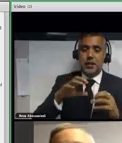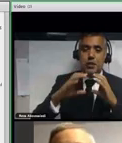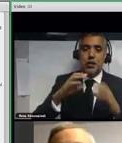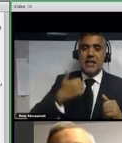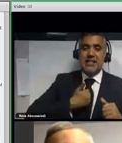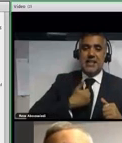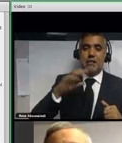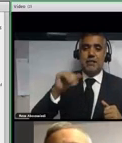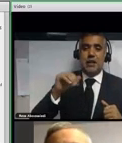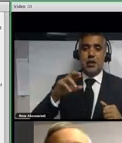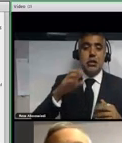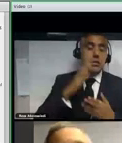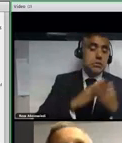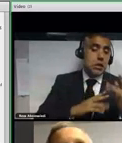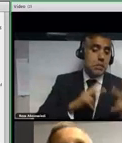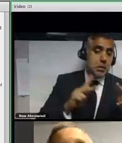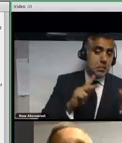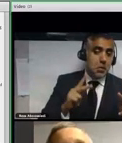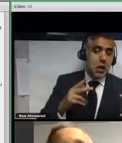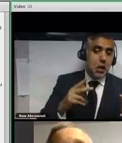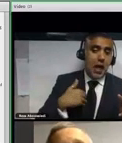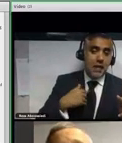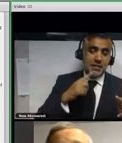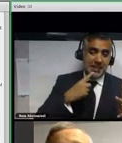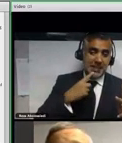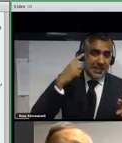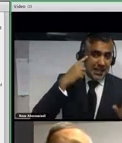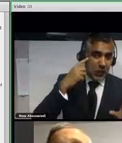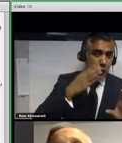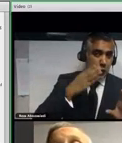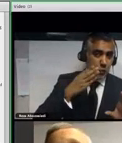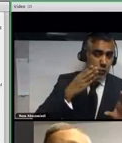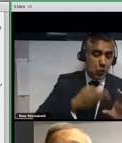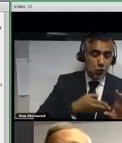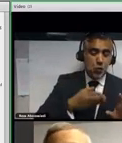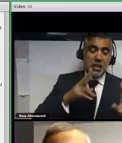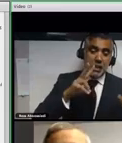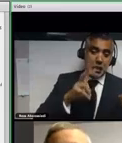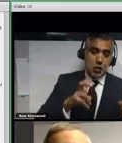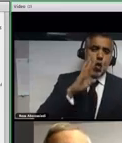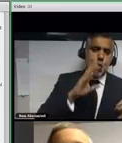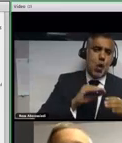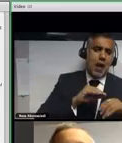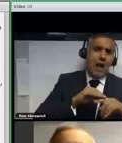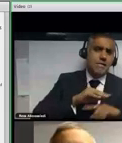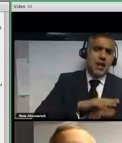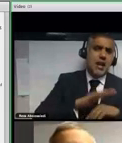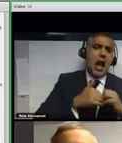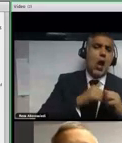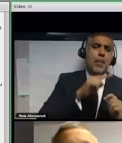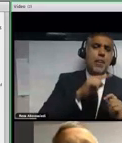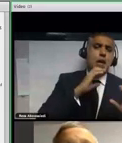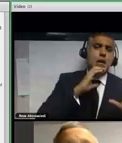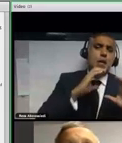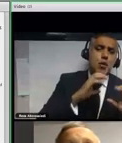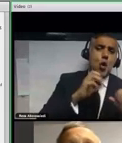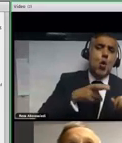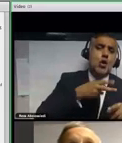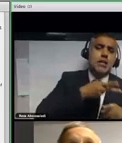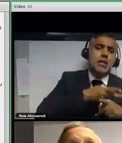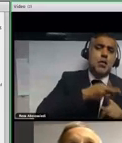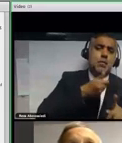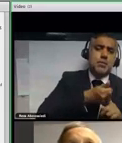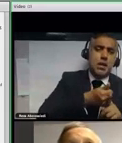people with very significant psychosocial issues, it will affect their ability to communicate or take care of